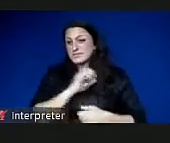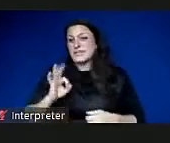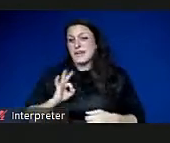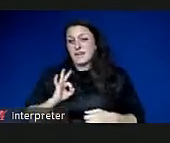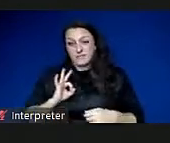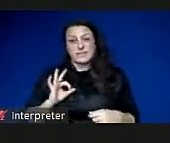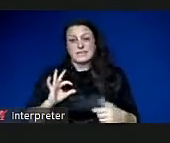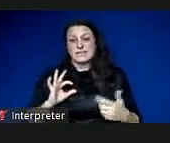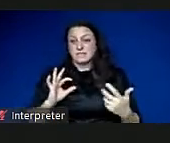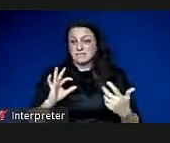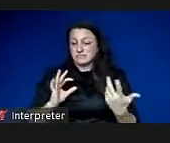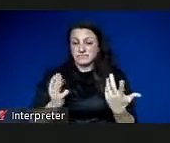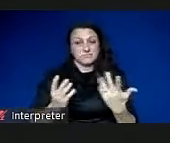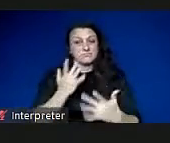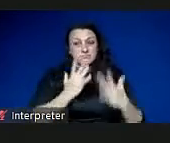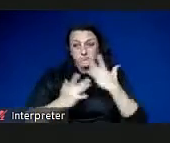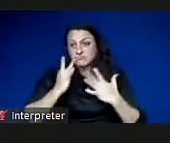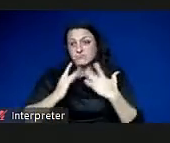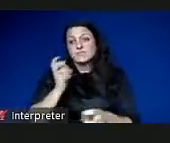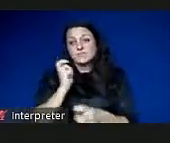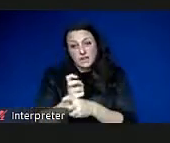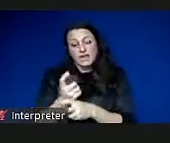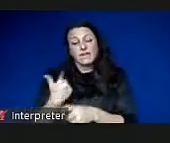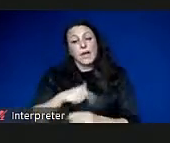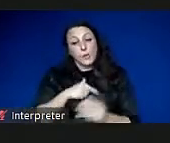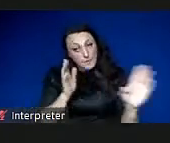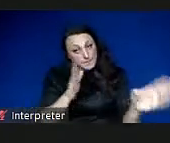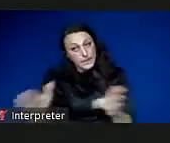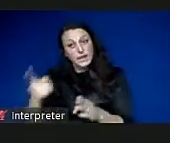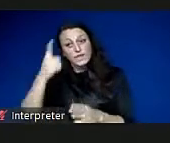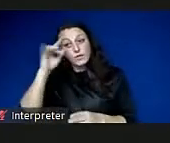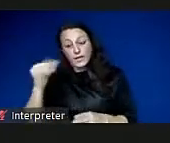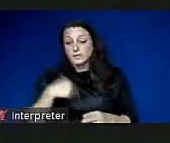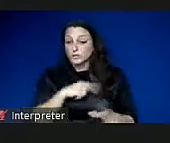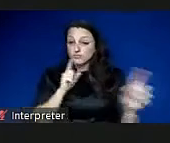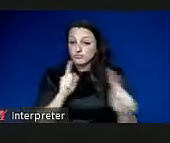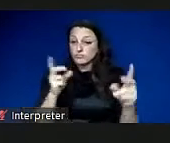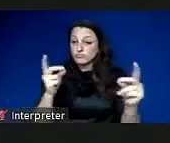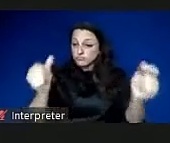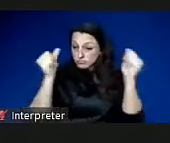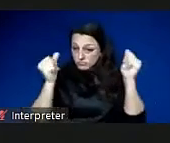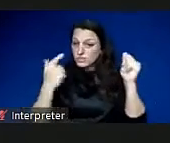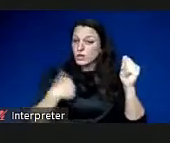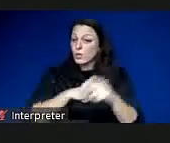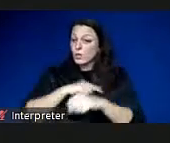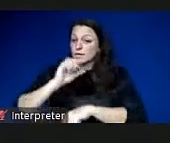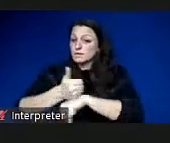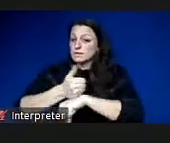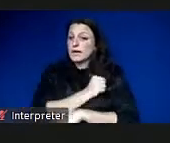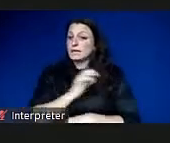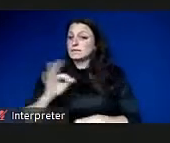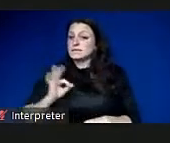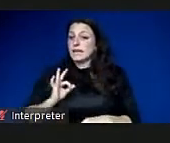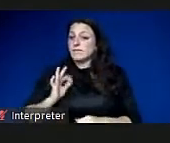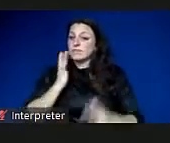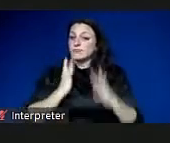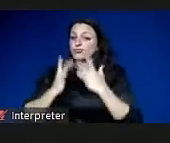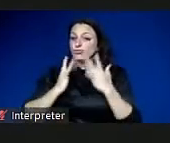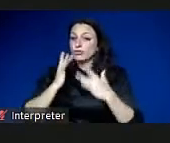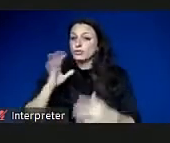and we had planned for it. So we responded quickly by establishing a staffing shortage fusion